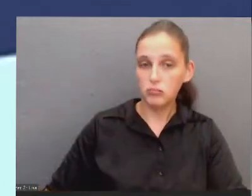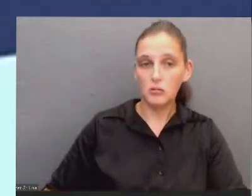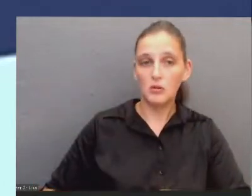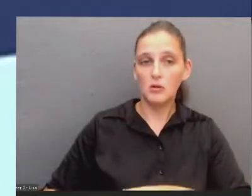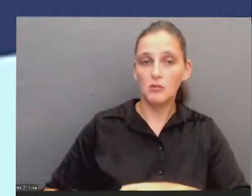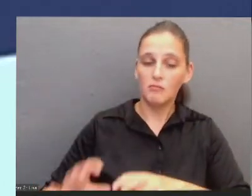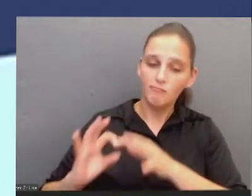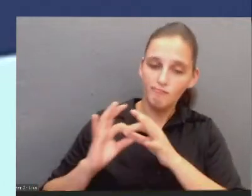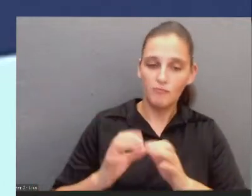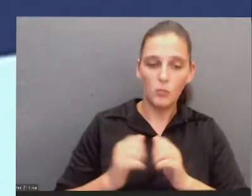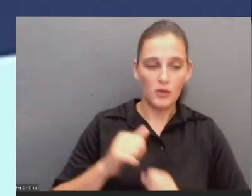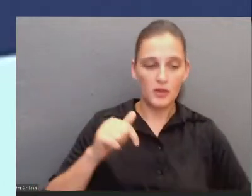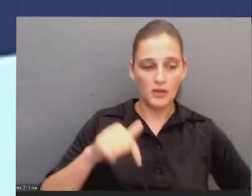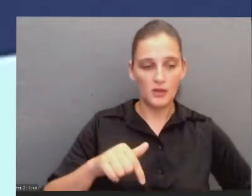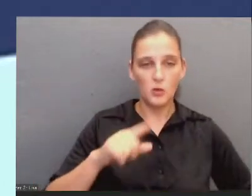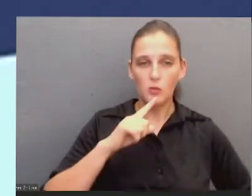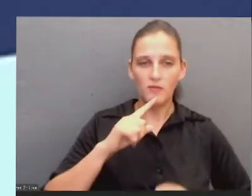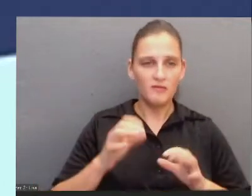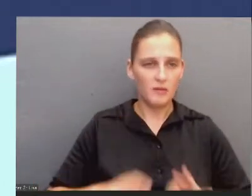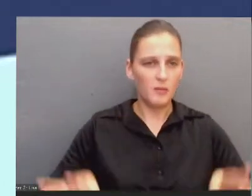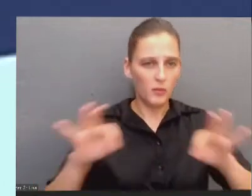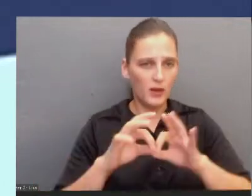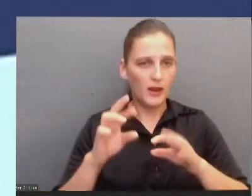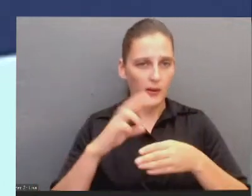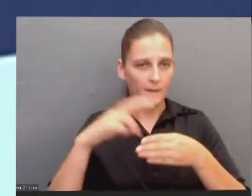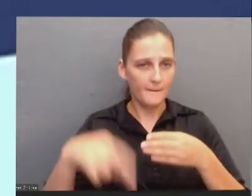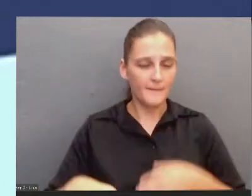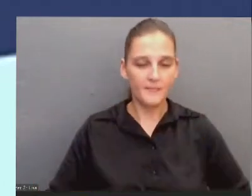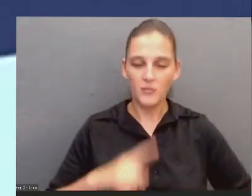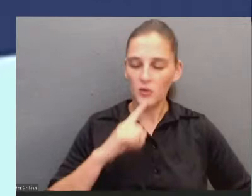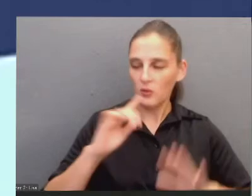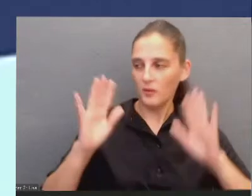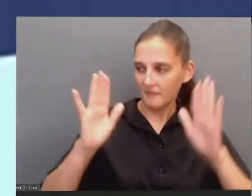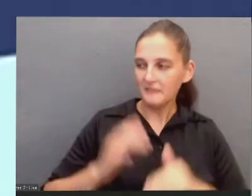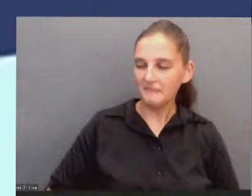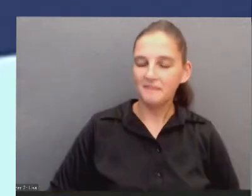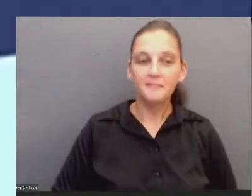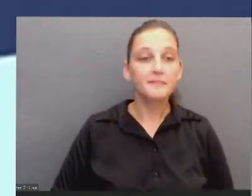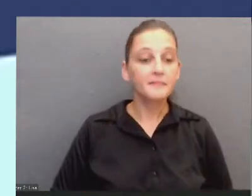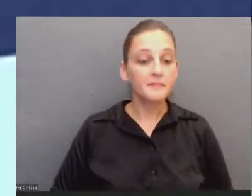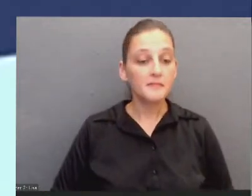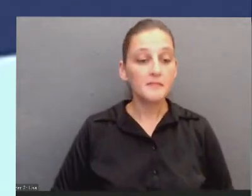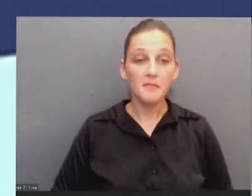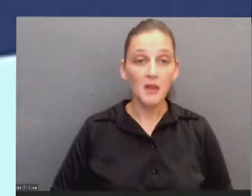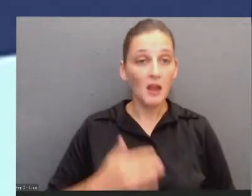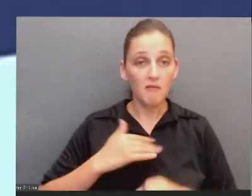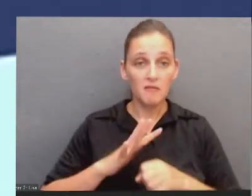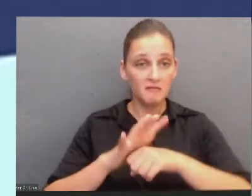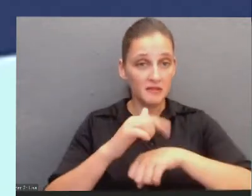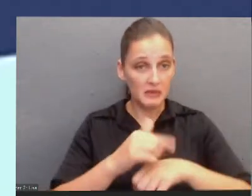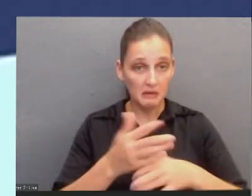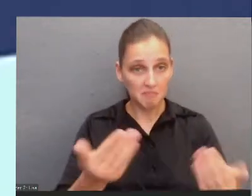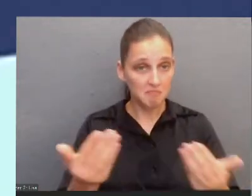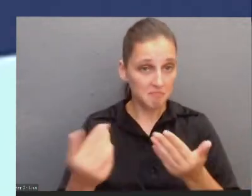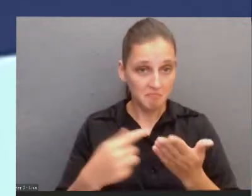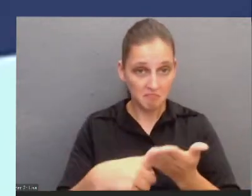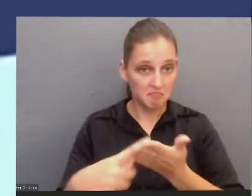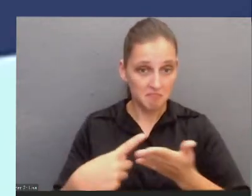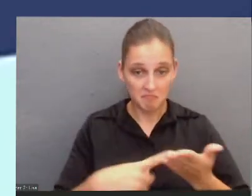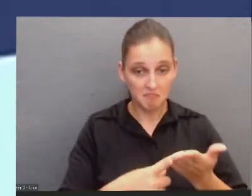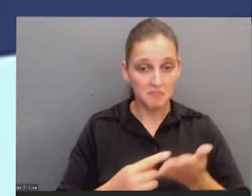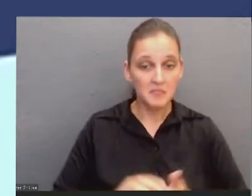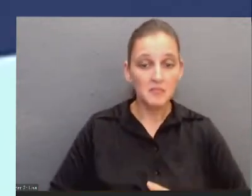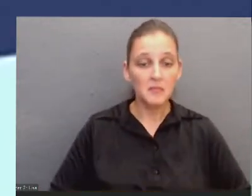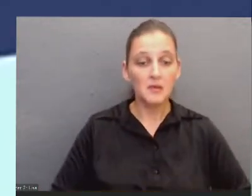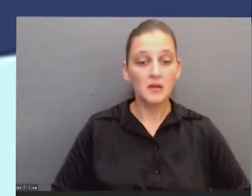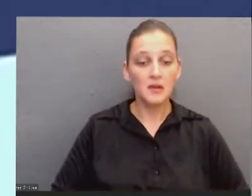key outcome. Really spectacular. We do have time for discussion, as Dr. Khaldoon mentioned. It is open